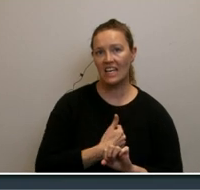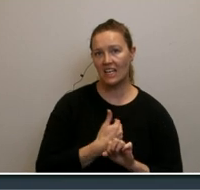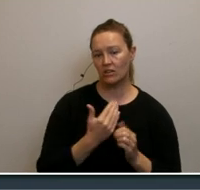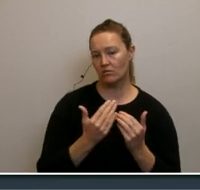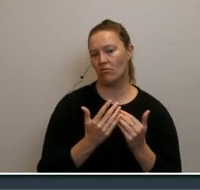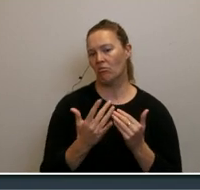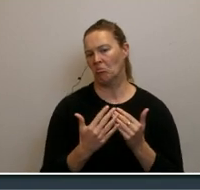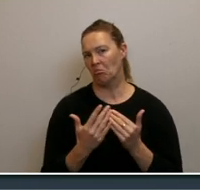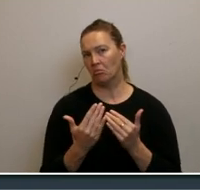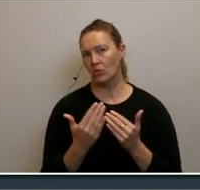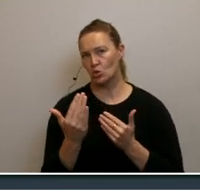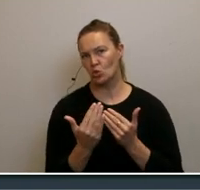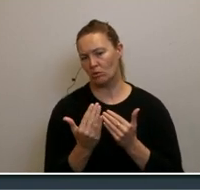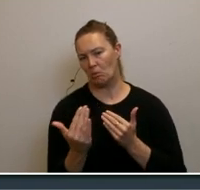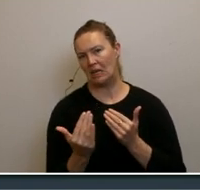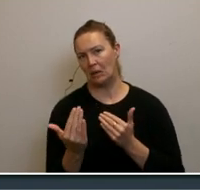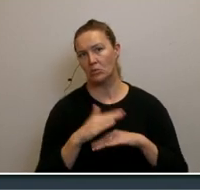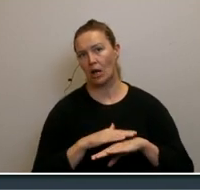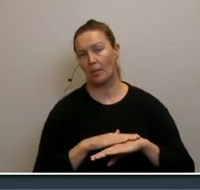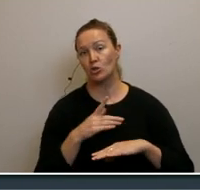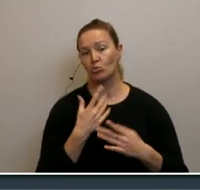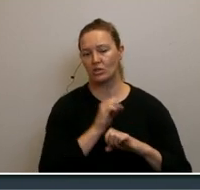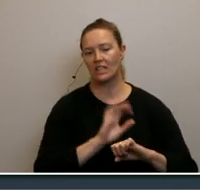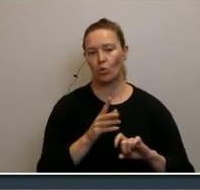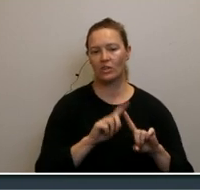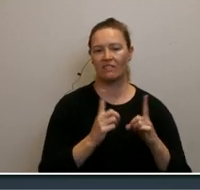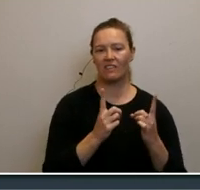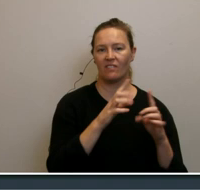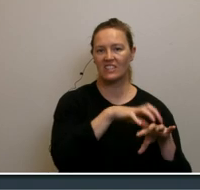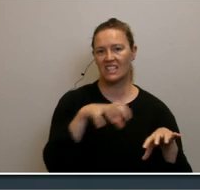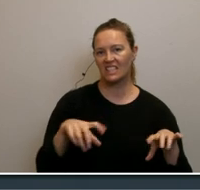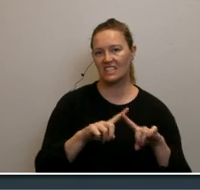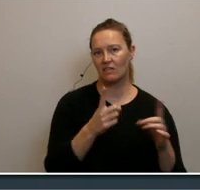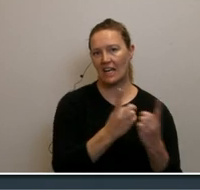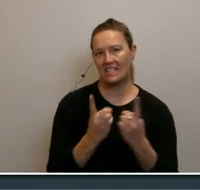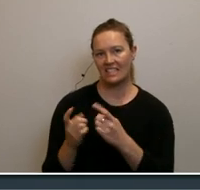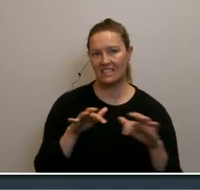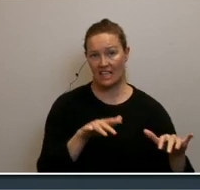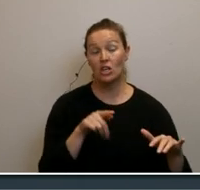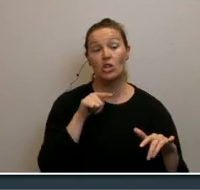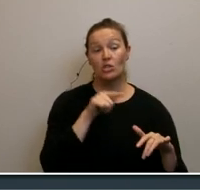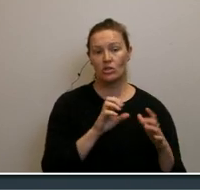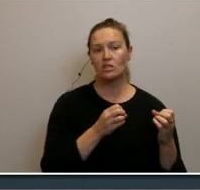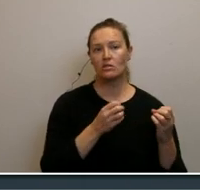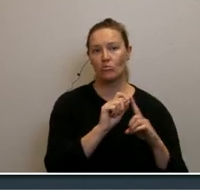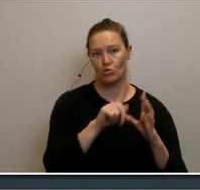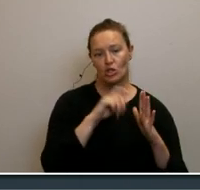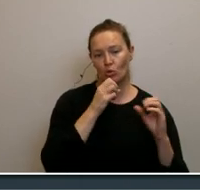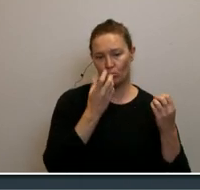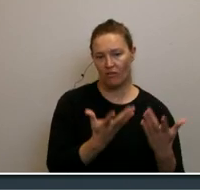in the short to medium term, just to protect all of the facilities and assets there. So this project will basically deliver